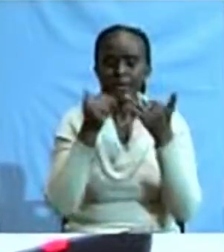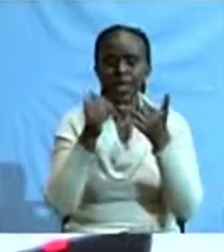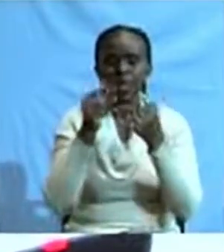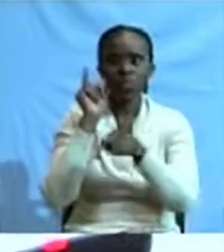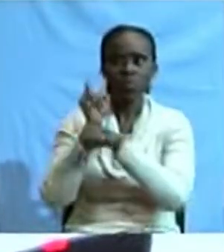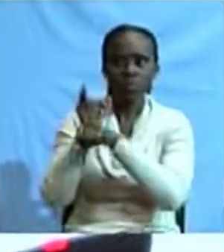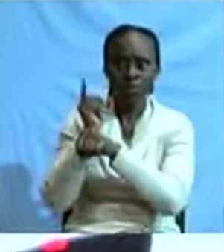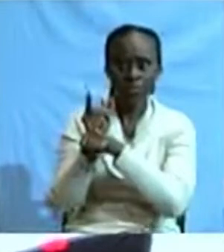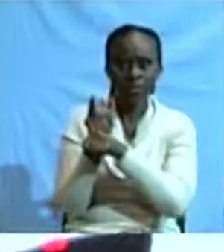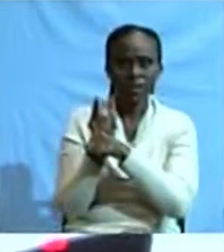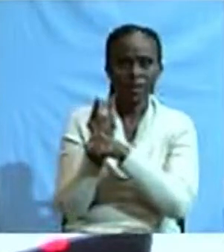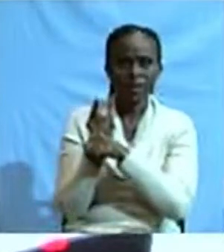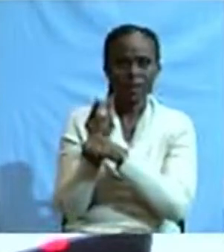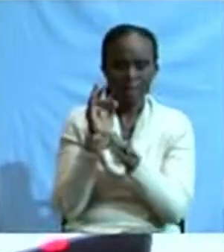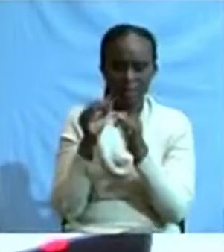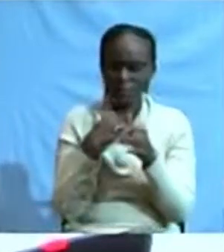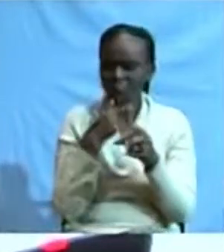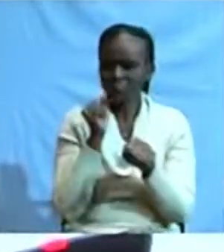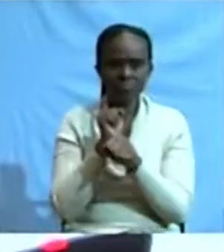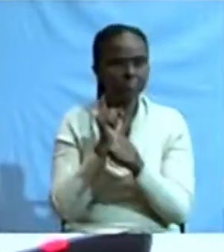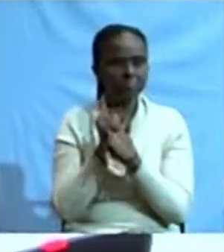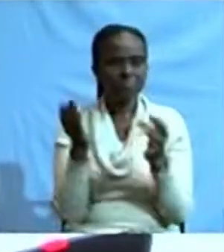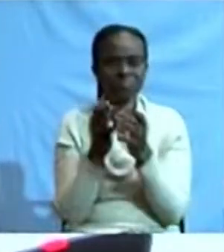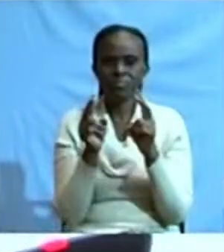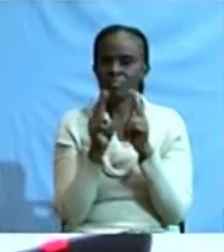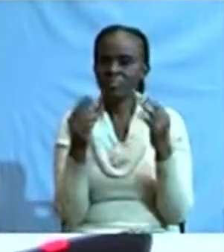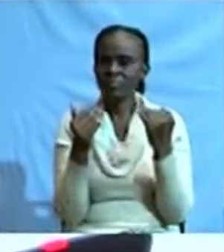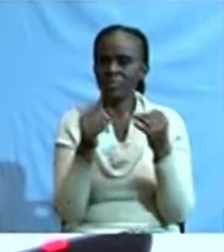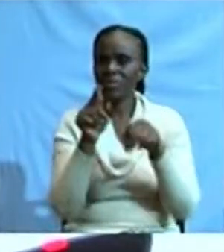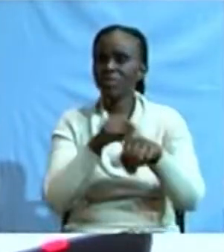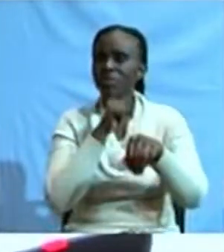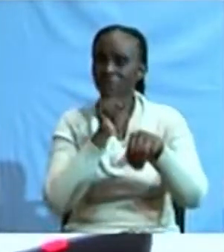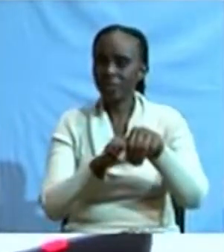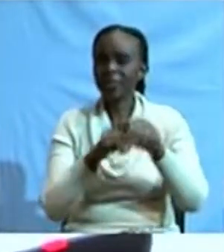go into what, we have not done that so far for a long time.